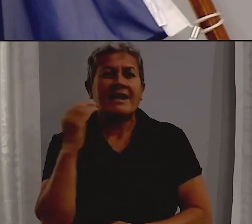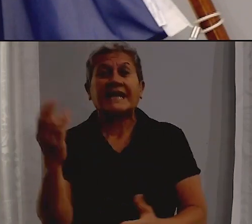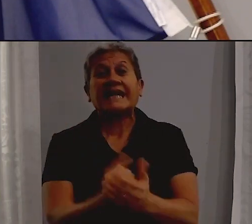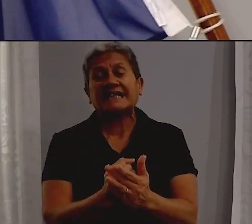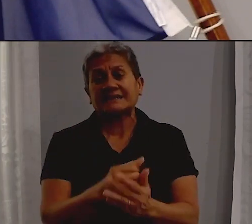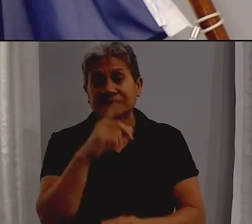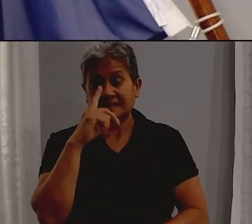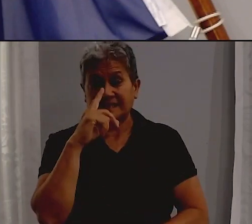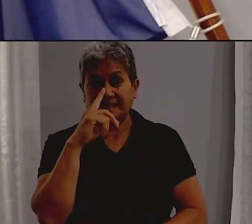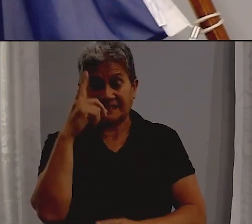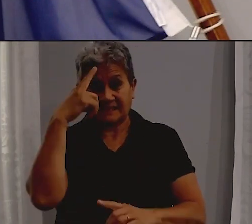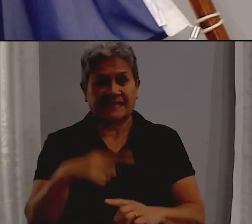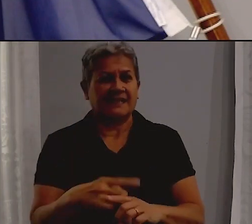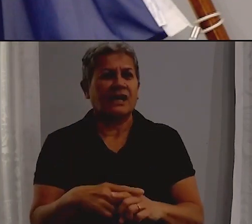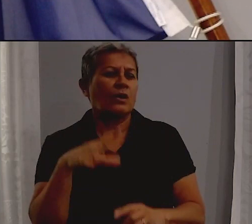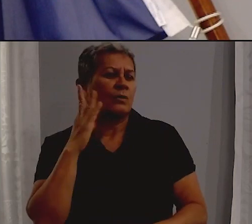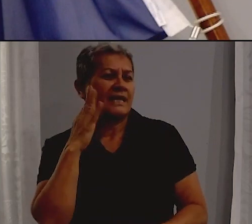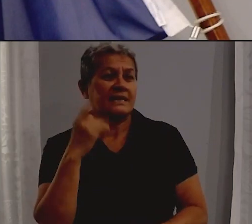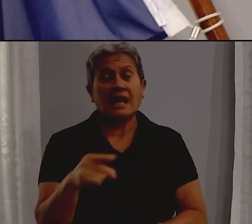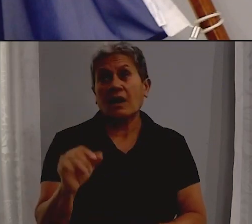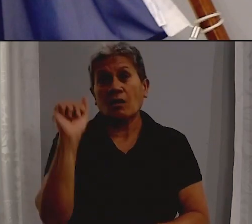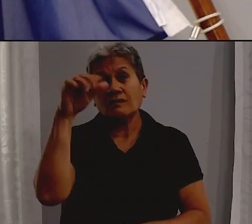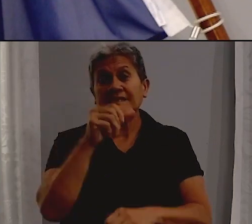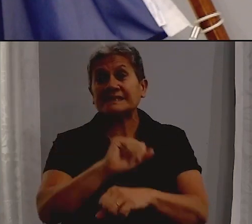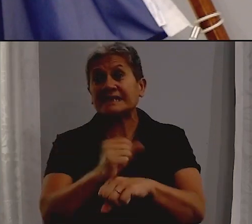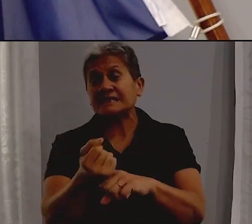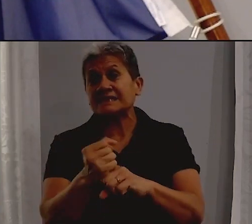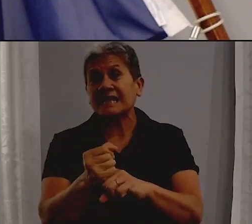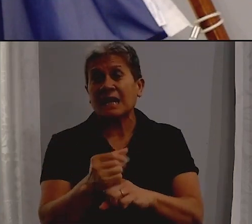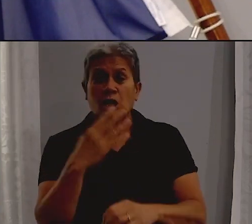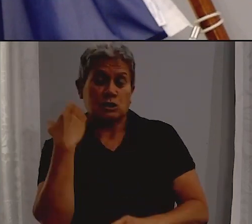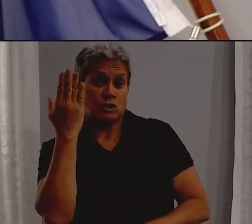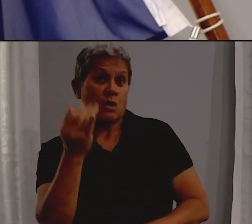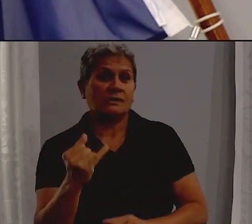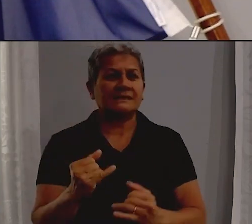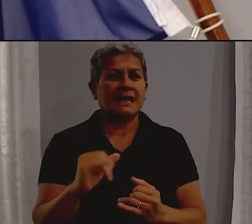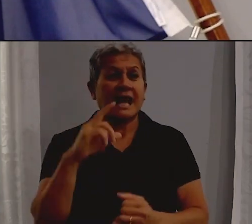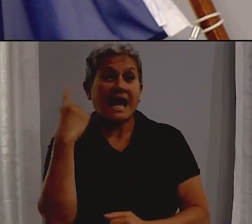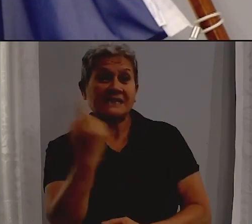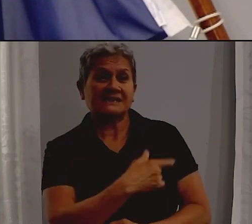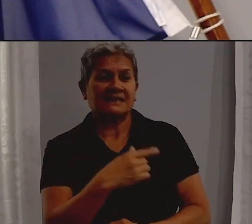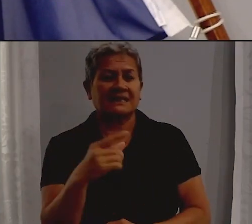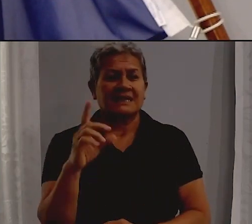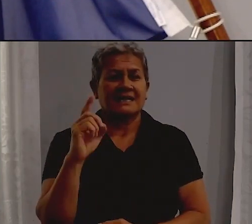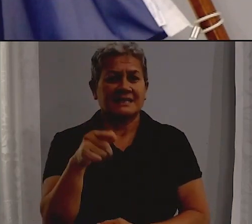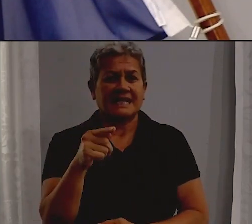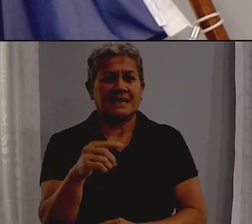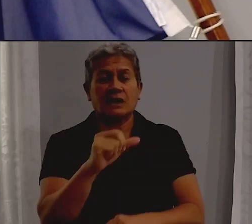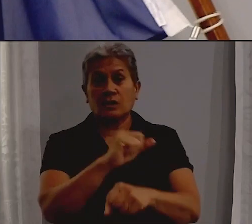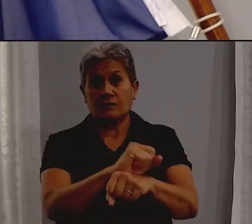of people vaccinated, particularly with Pfizer, either avoid the virus or don't suffer serious illness and